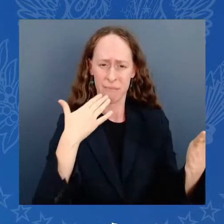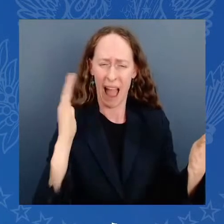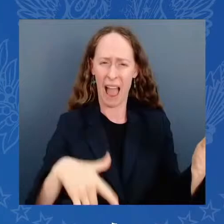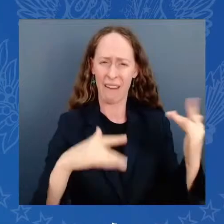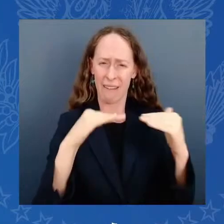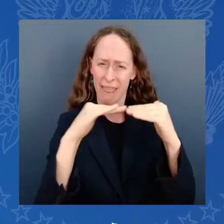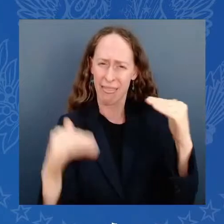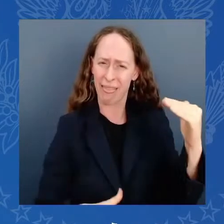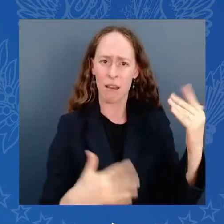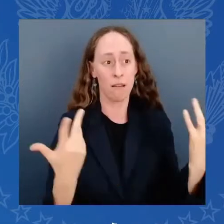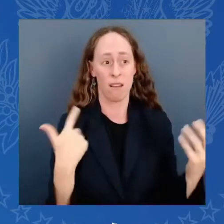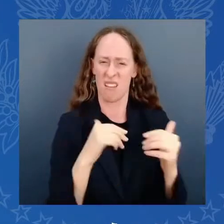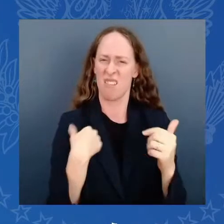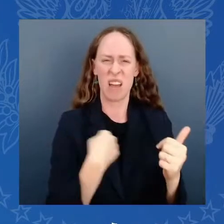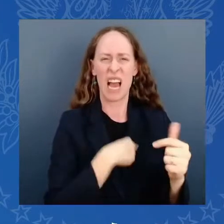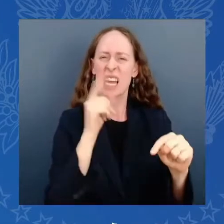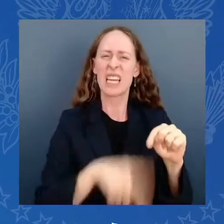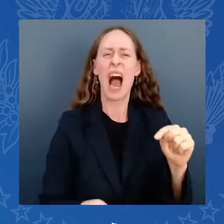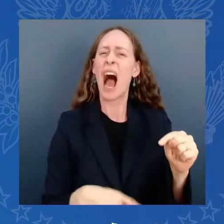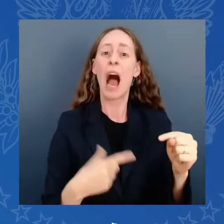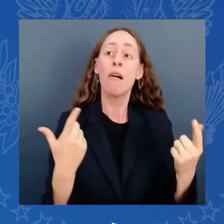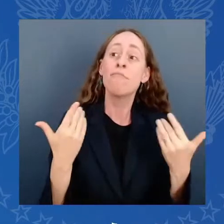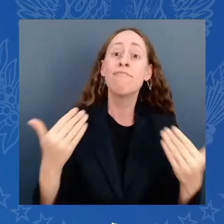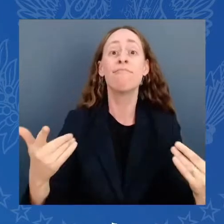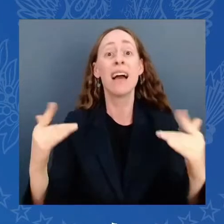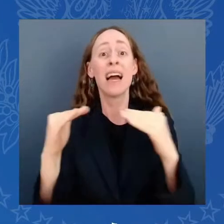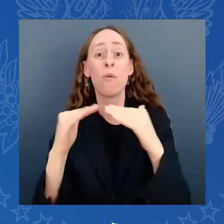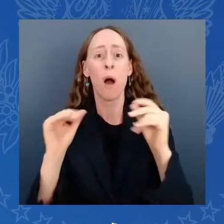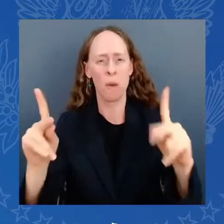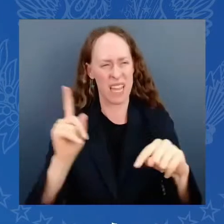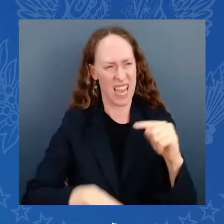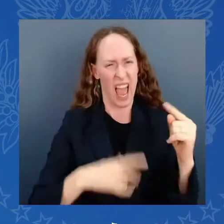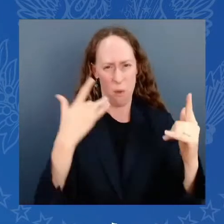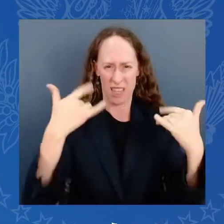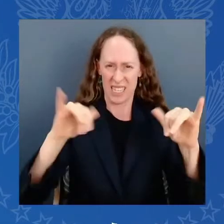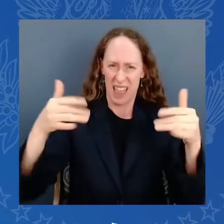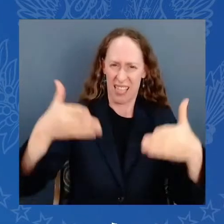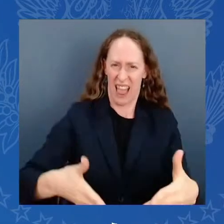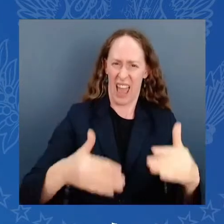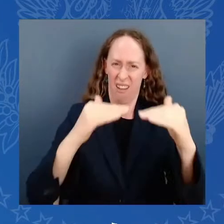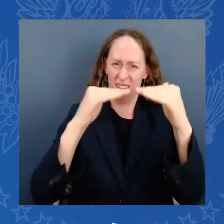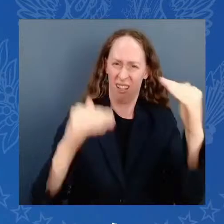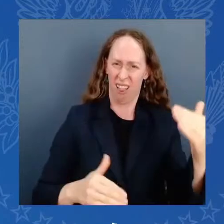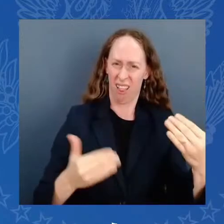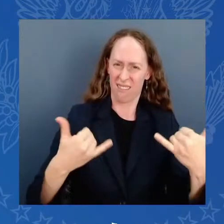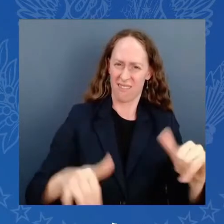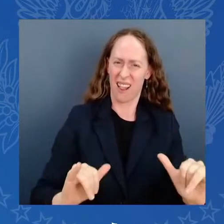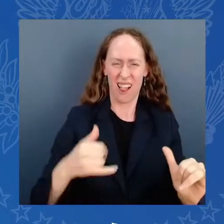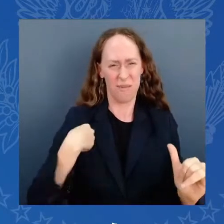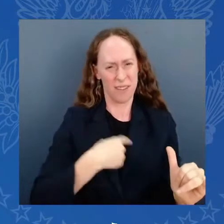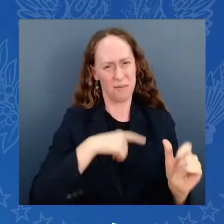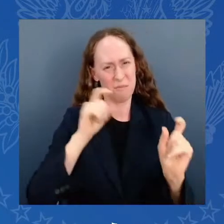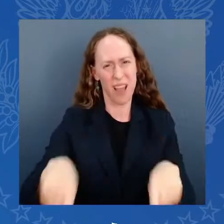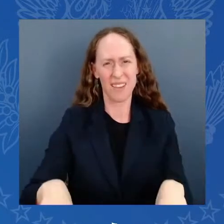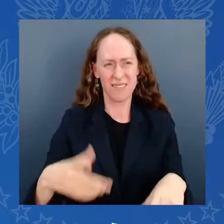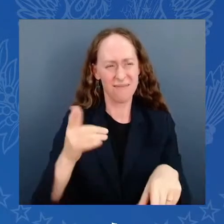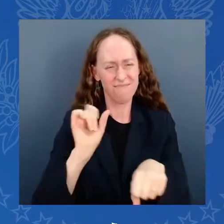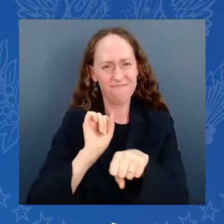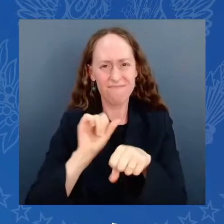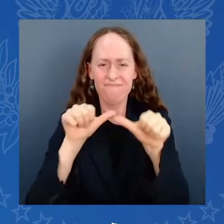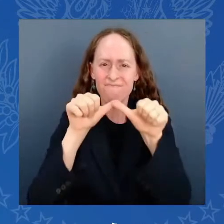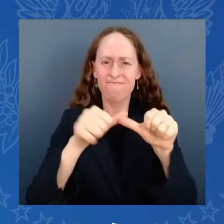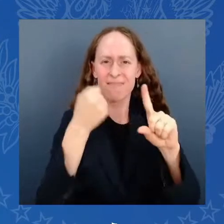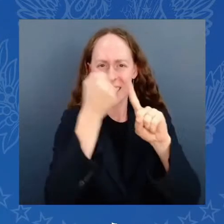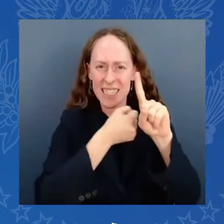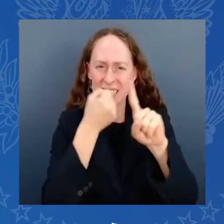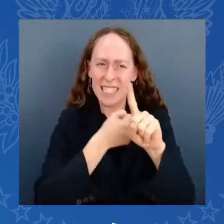still to be done, so let's be on with it. The work would fall to others. The following month, our 36th president